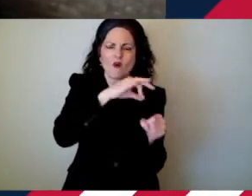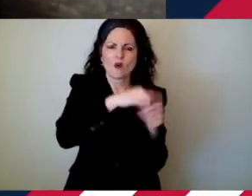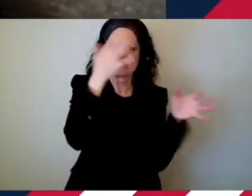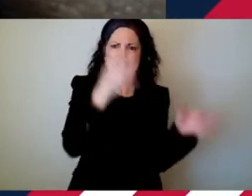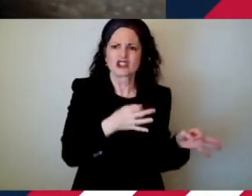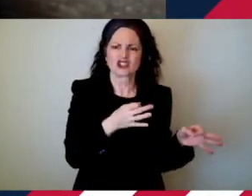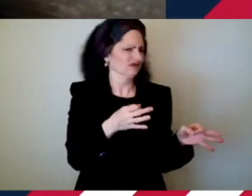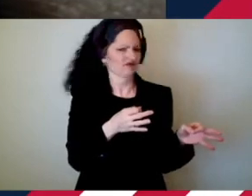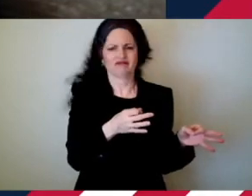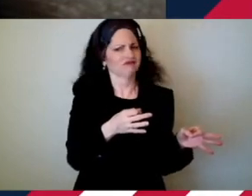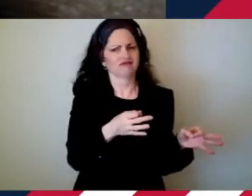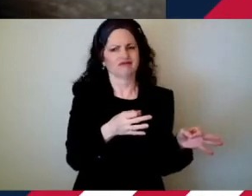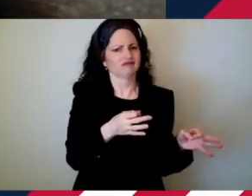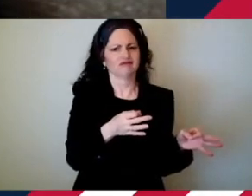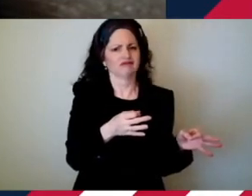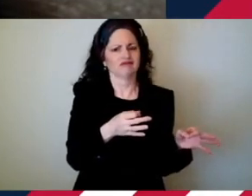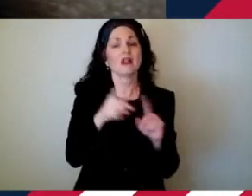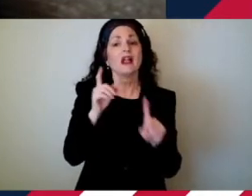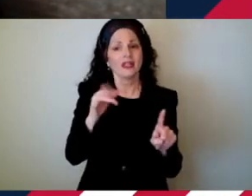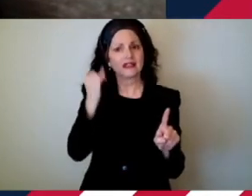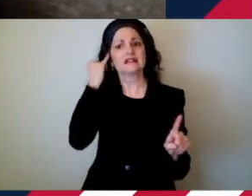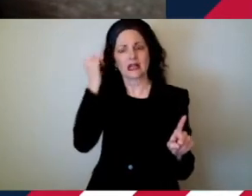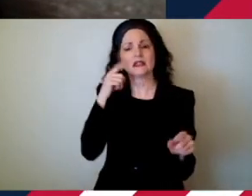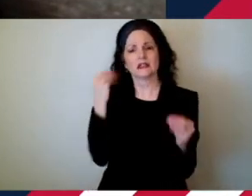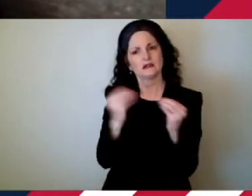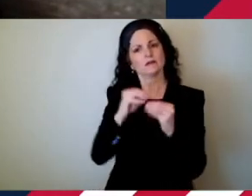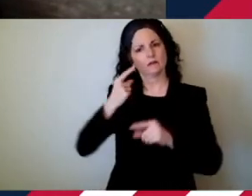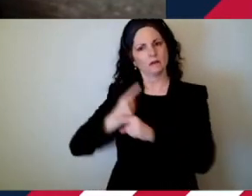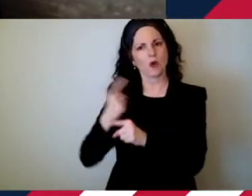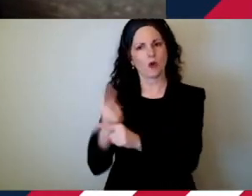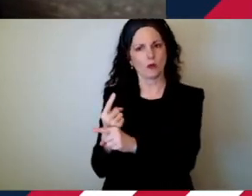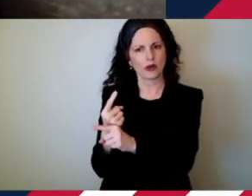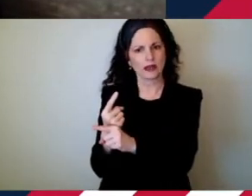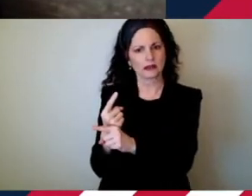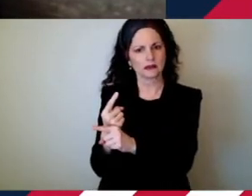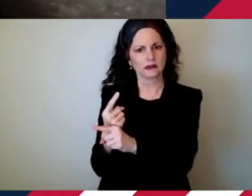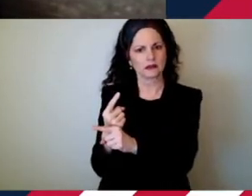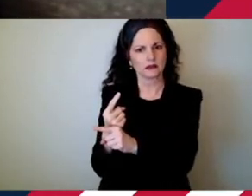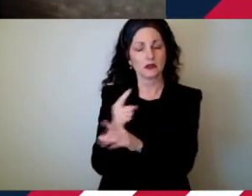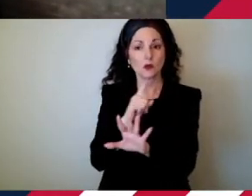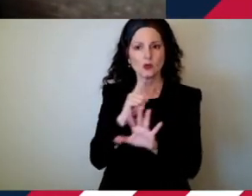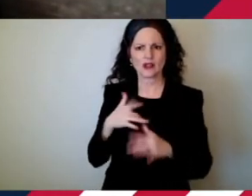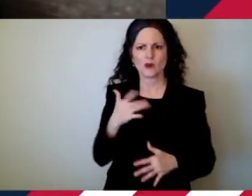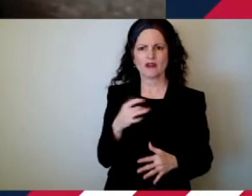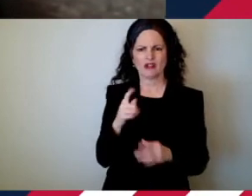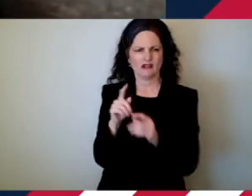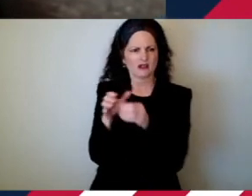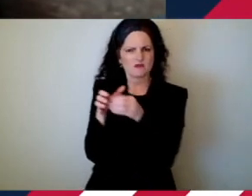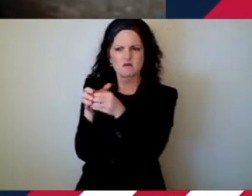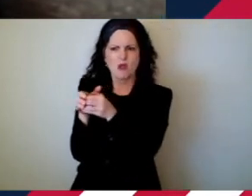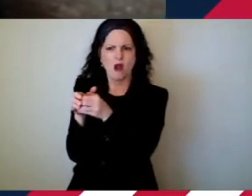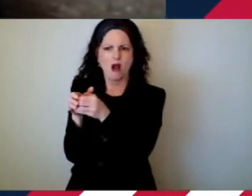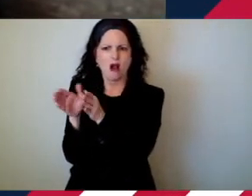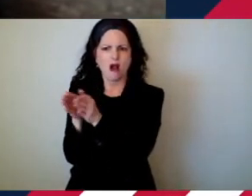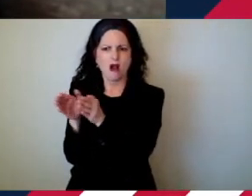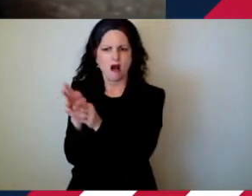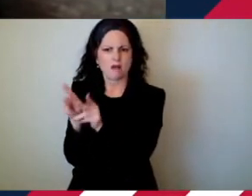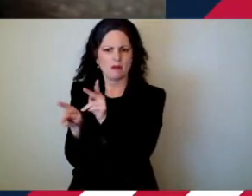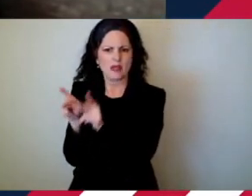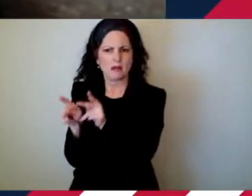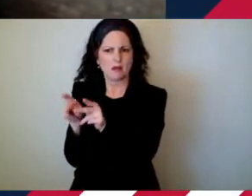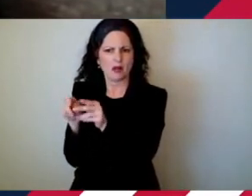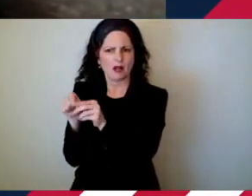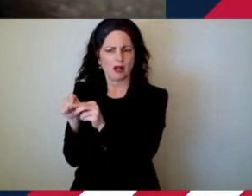idea. In fact, the crazy idea is allowing a small number of people in our democracy, in our country,